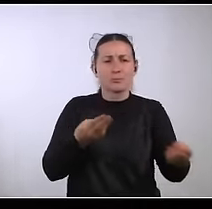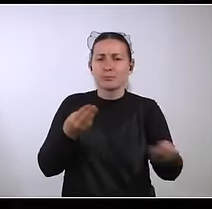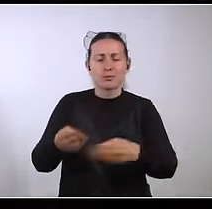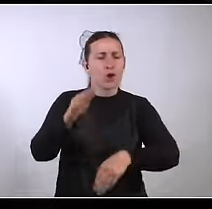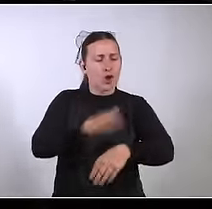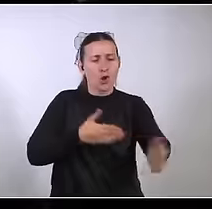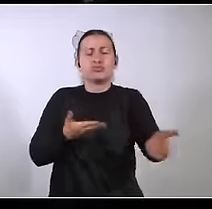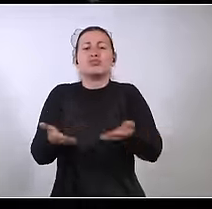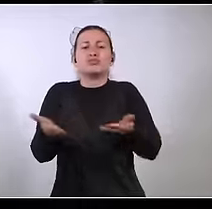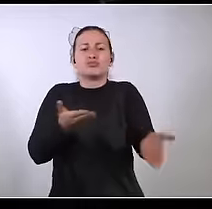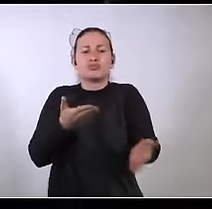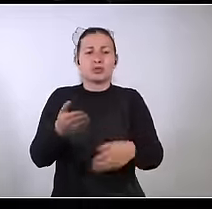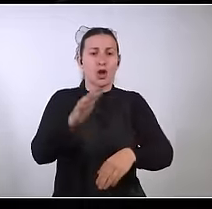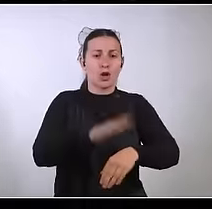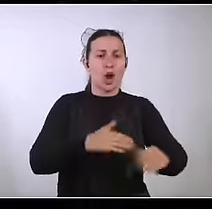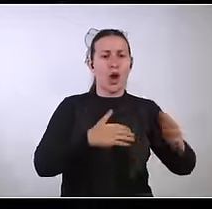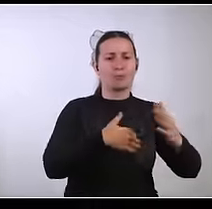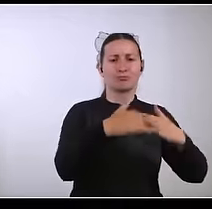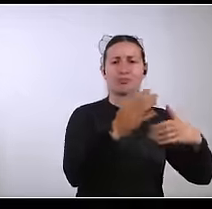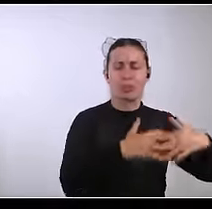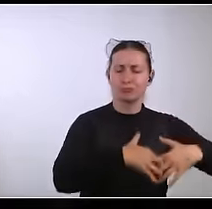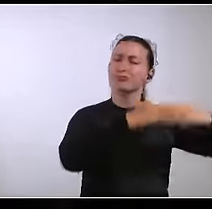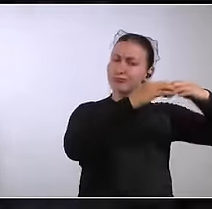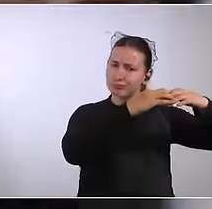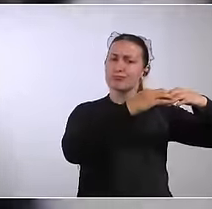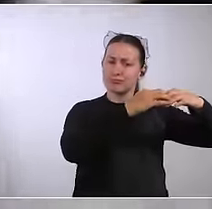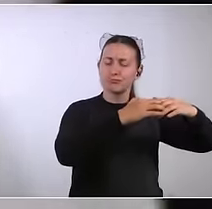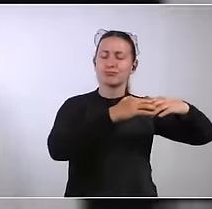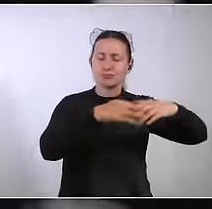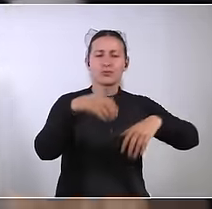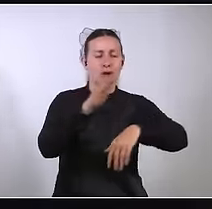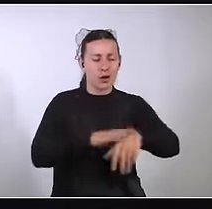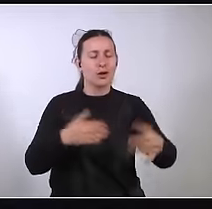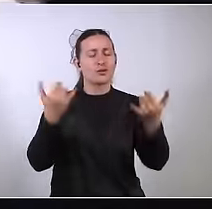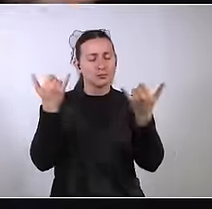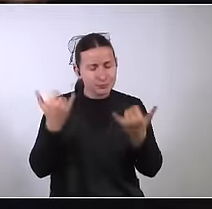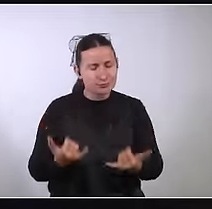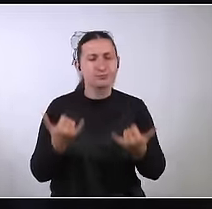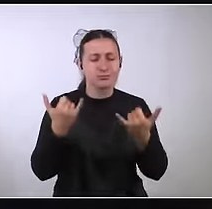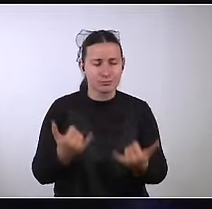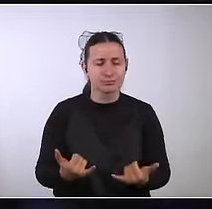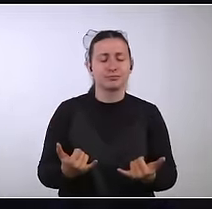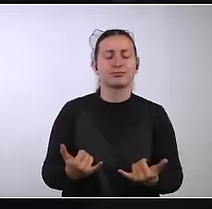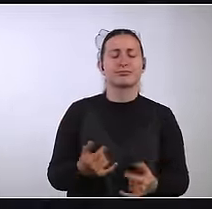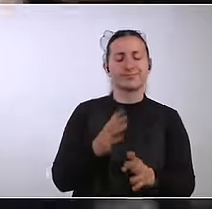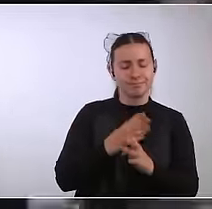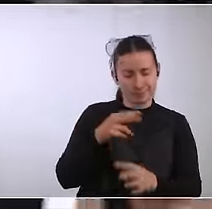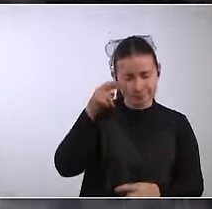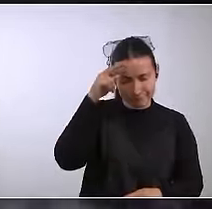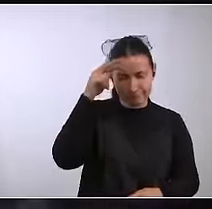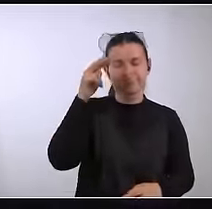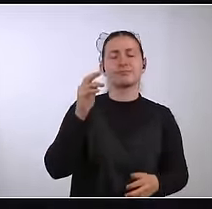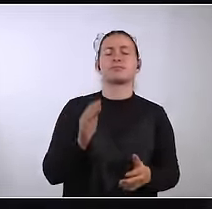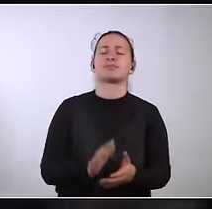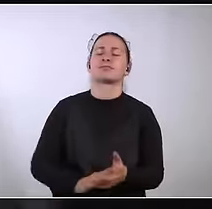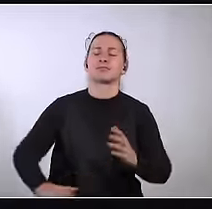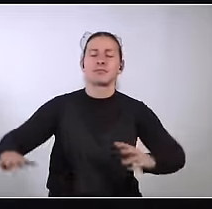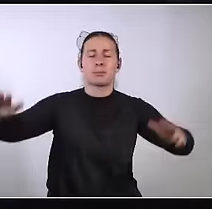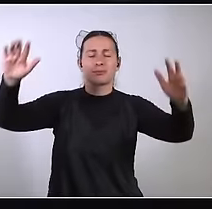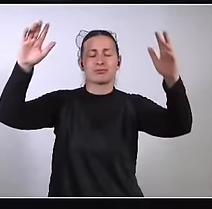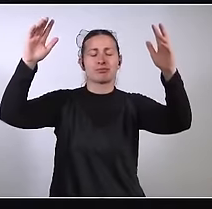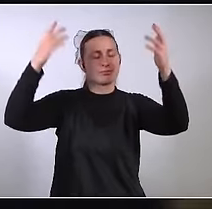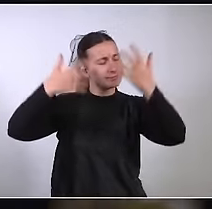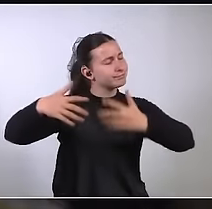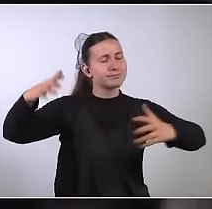service. A call to build. Un llamado a ministerio. Un llamado a servir. Un llamado a edificar. Levante sus